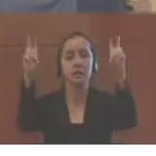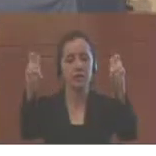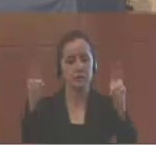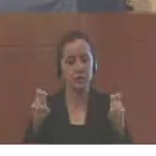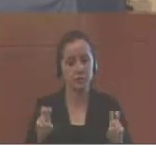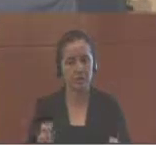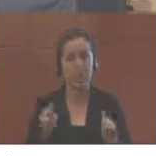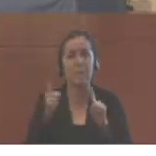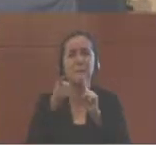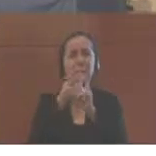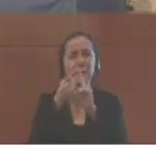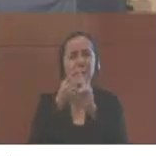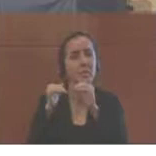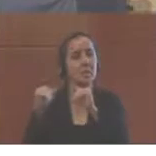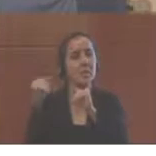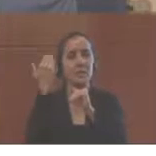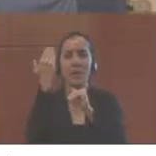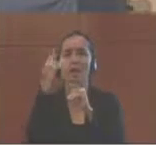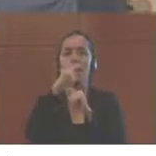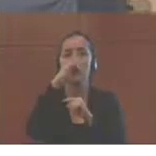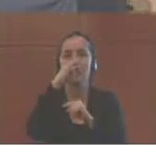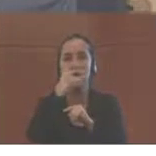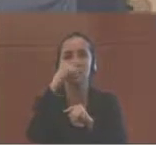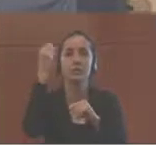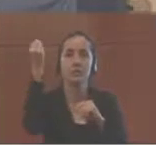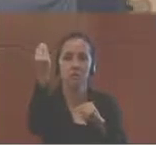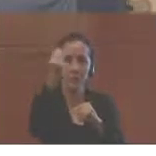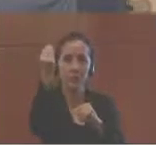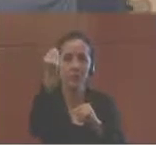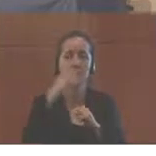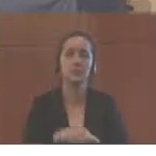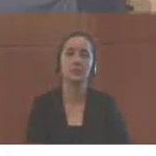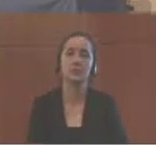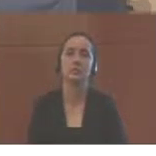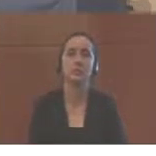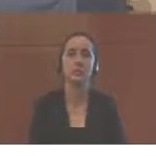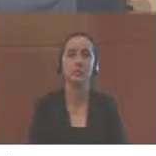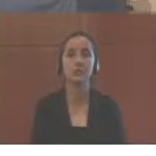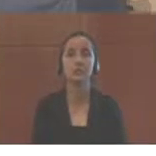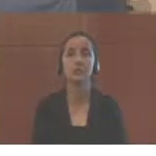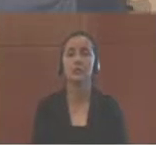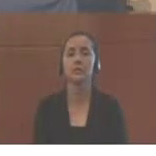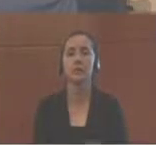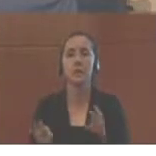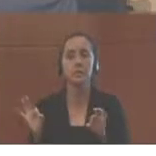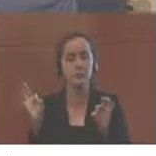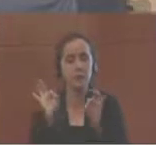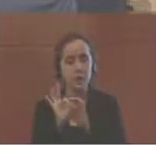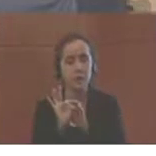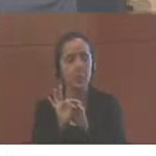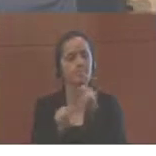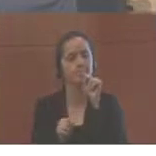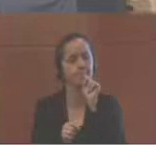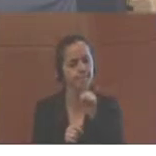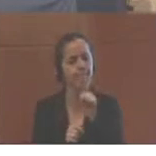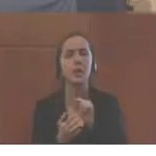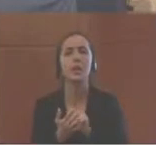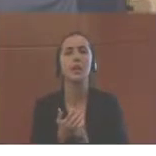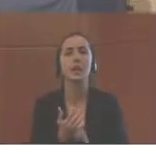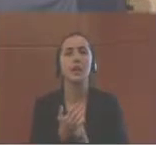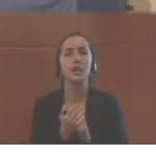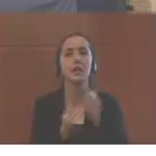the themes that are prioritary for our children and young and youths. I would like to highlight